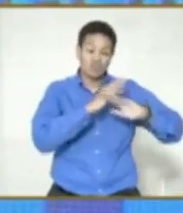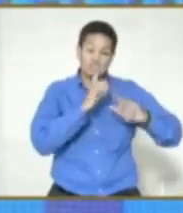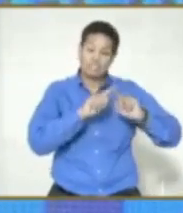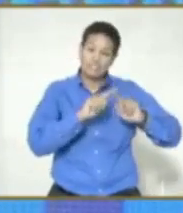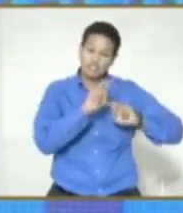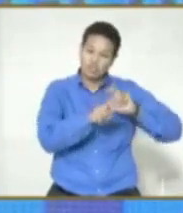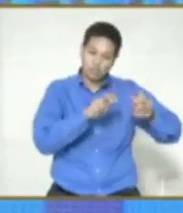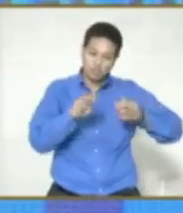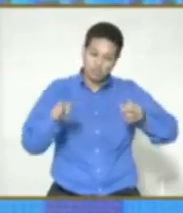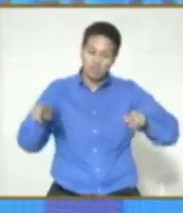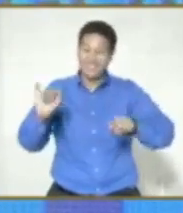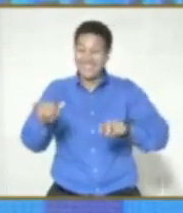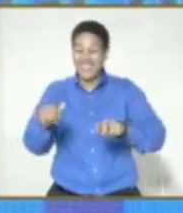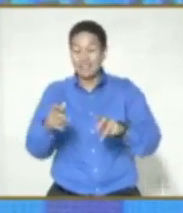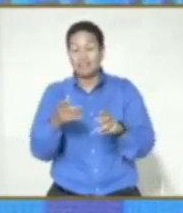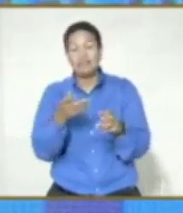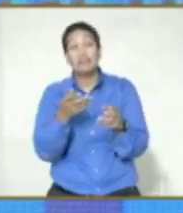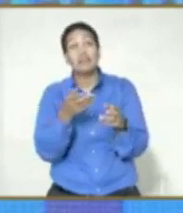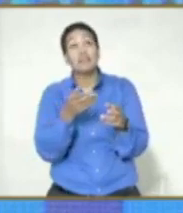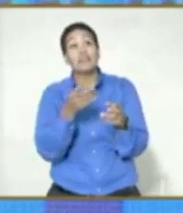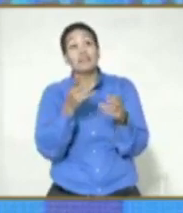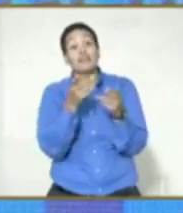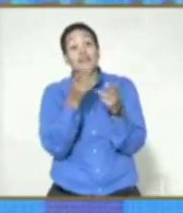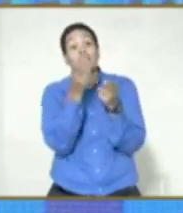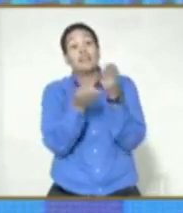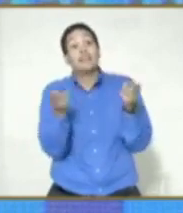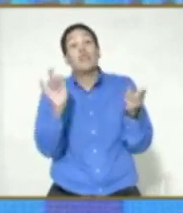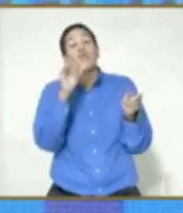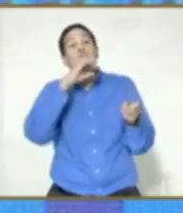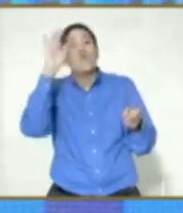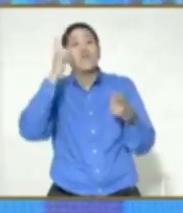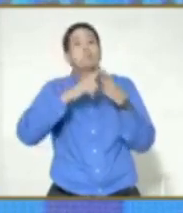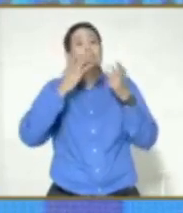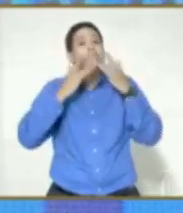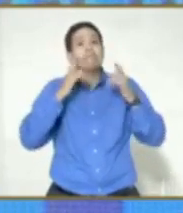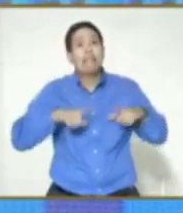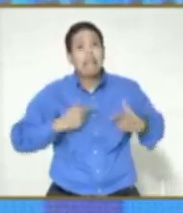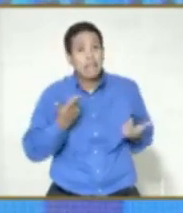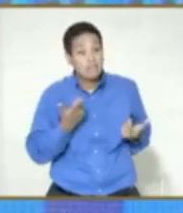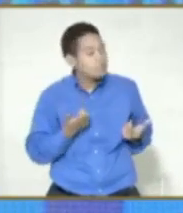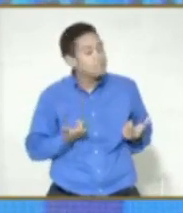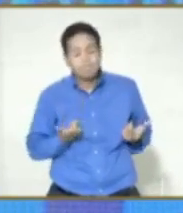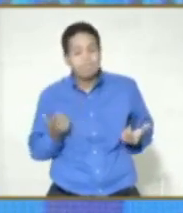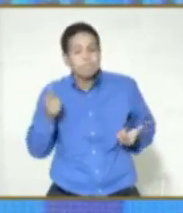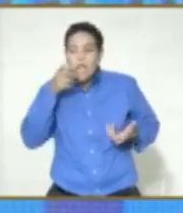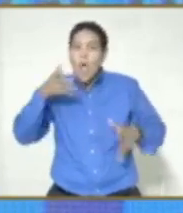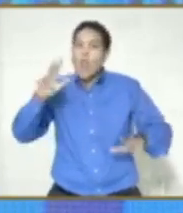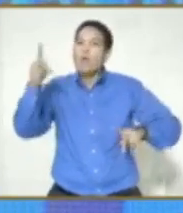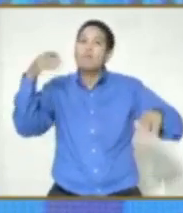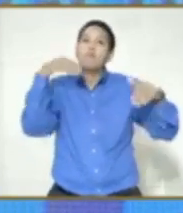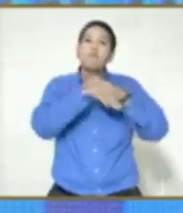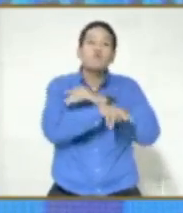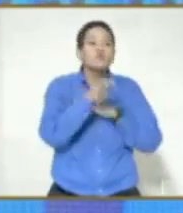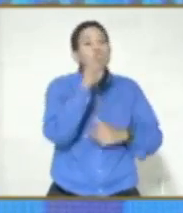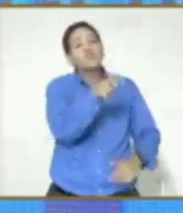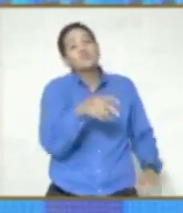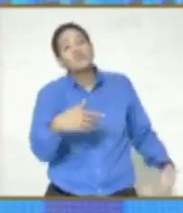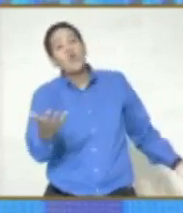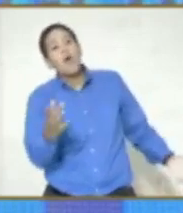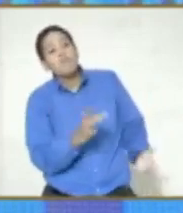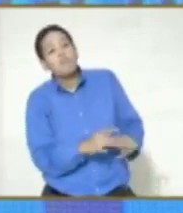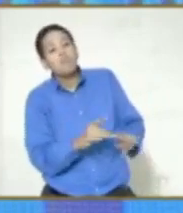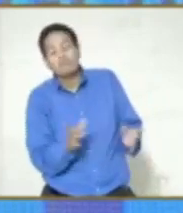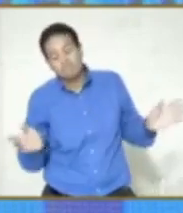infirmaries. No visit is being accepted. We are not accepting any